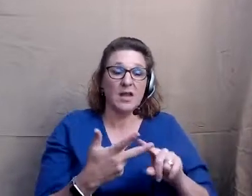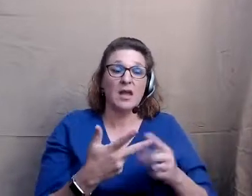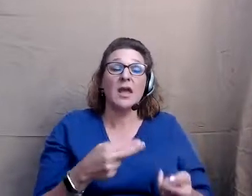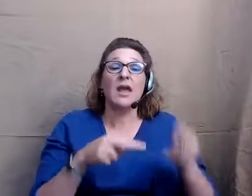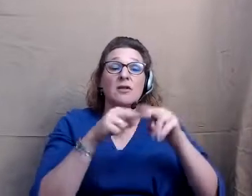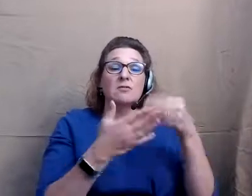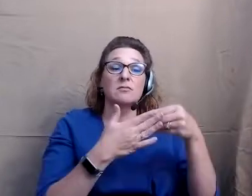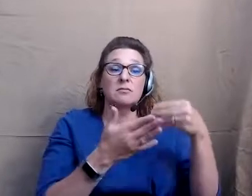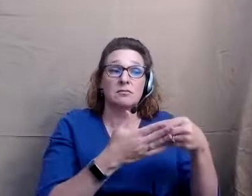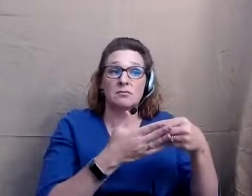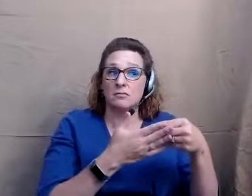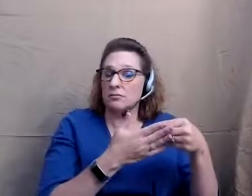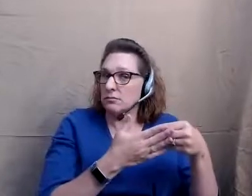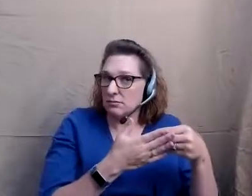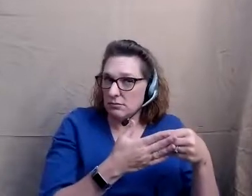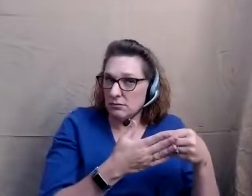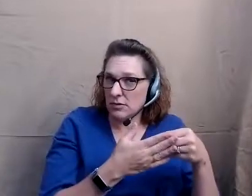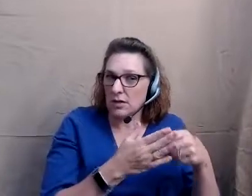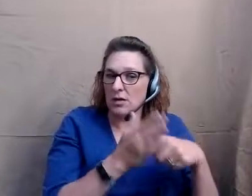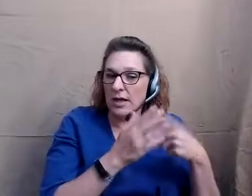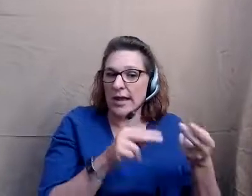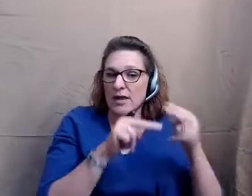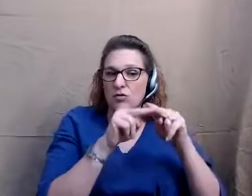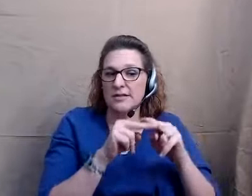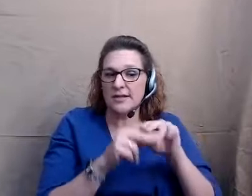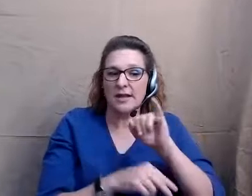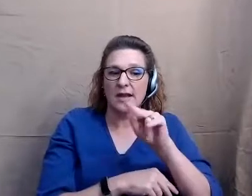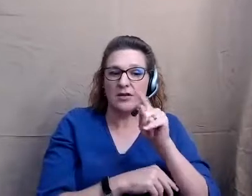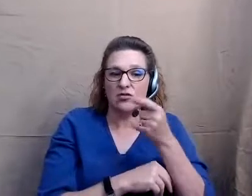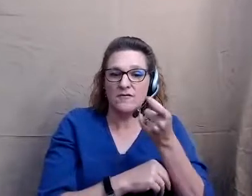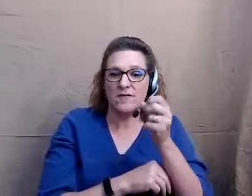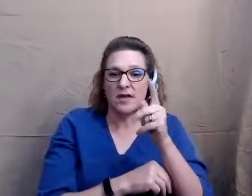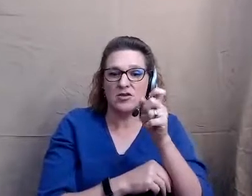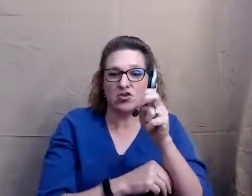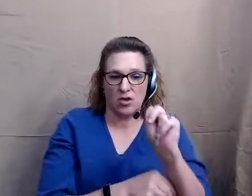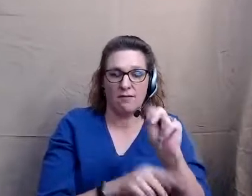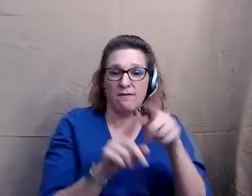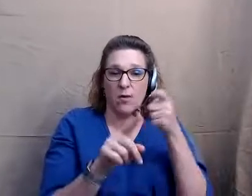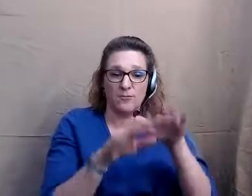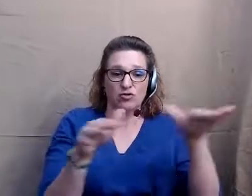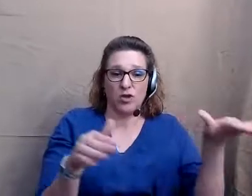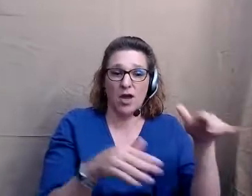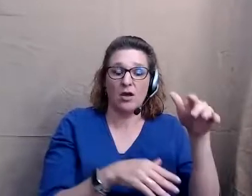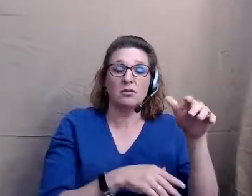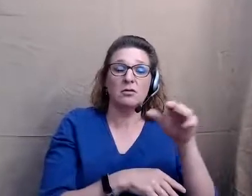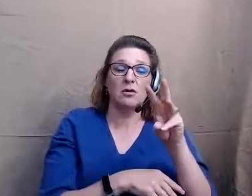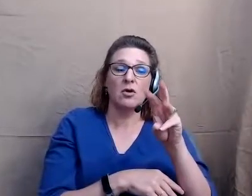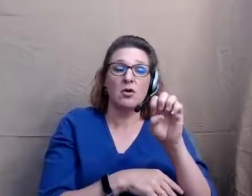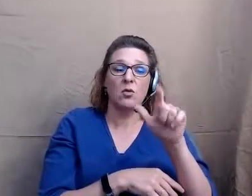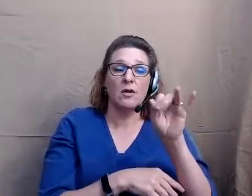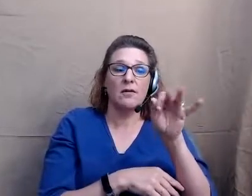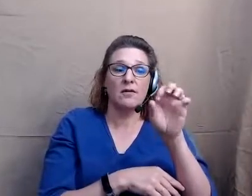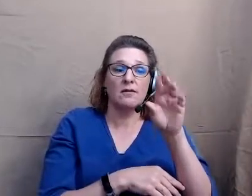people subjected to abuse, including increased intervention by the child welfare system. And the operation of these